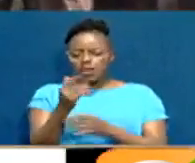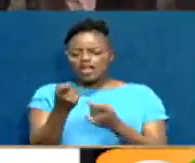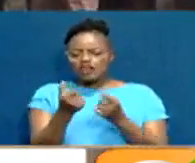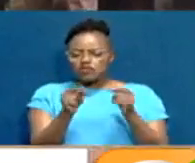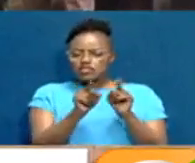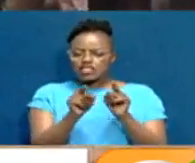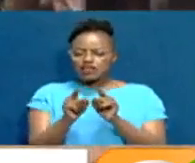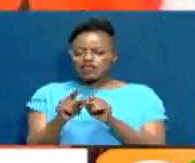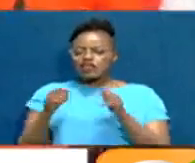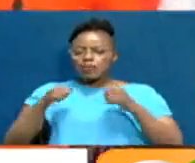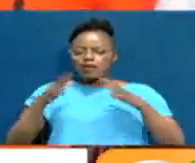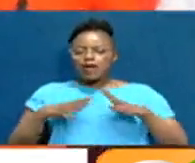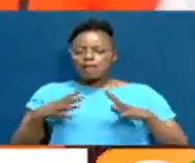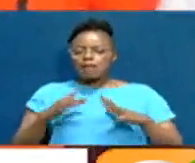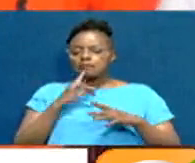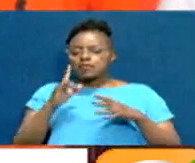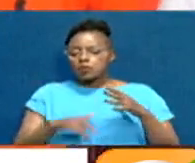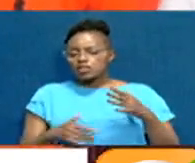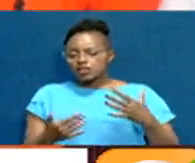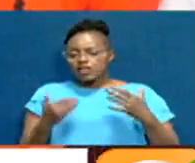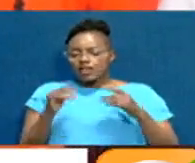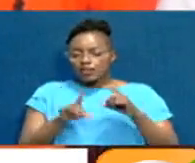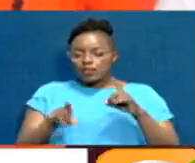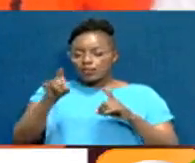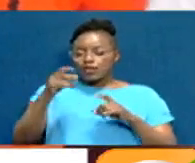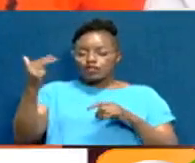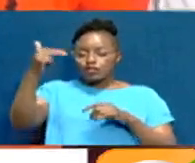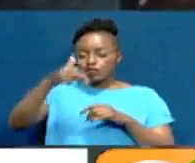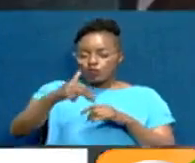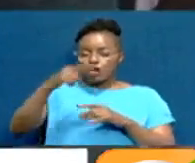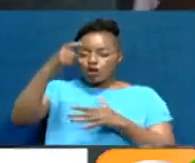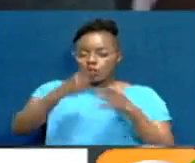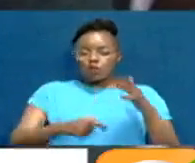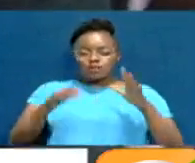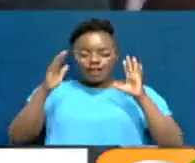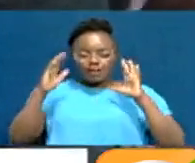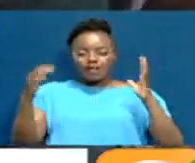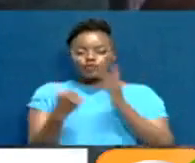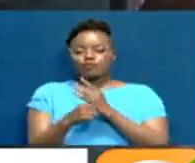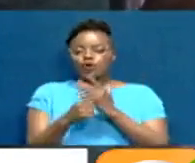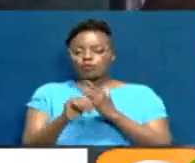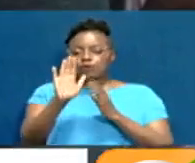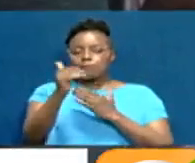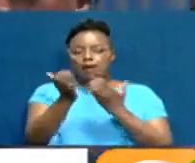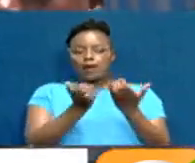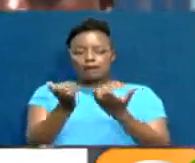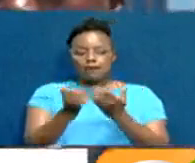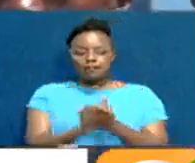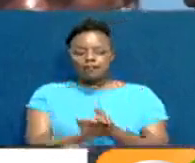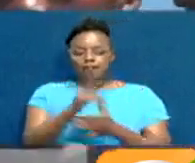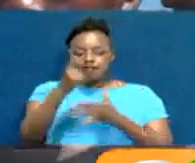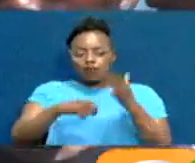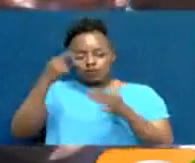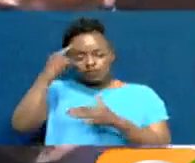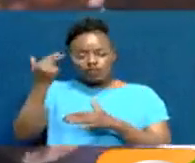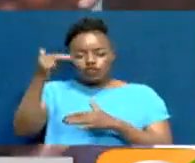Traders and boda riders now say the increase in fuel prices is a big threat to their businesses. Bei ya